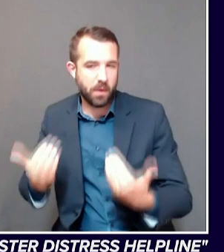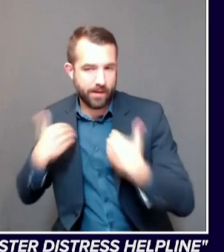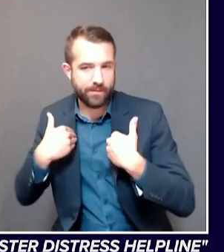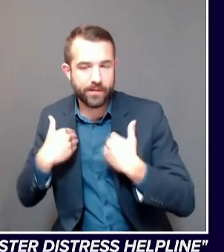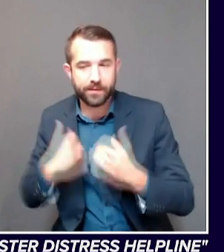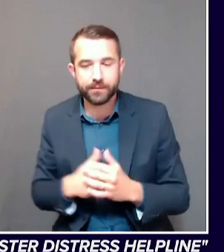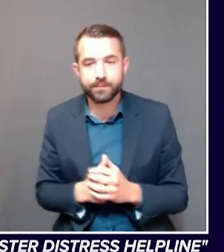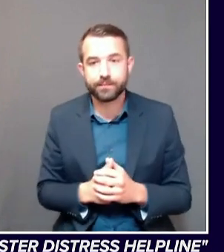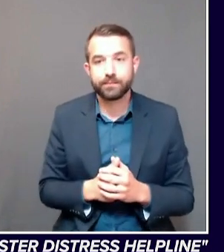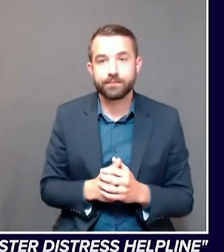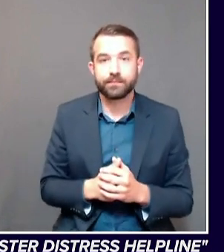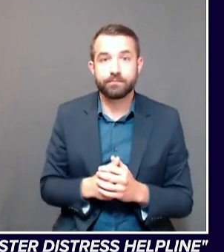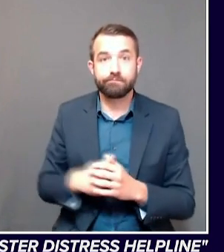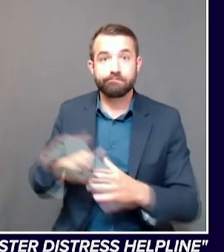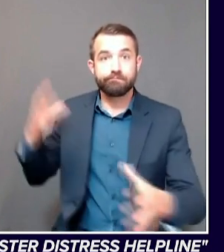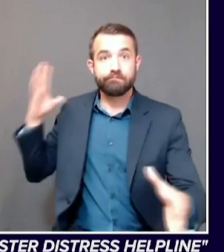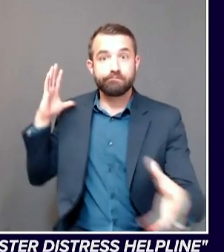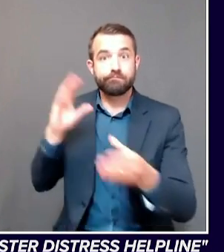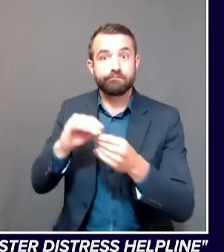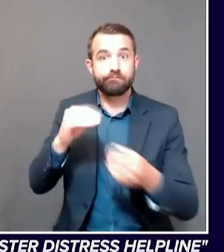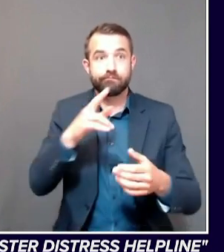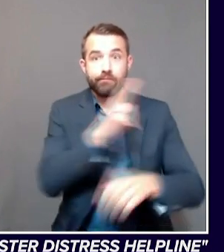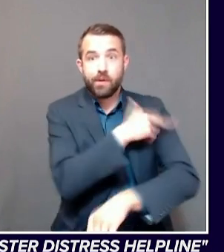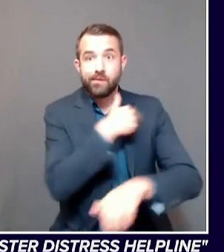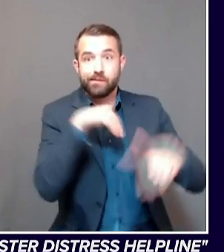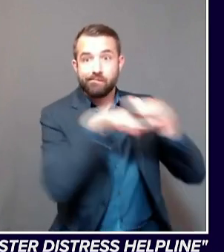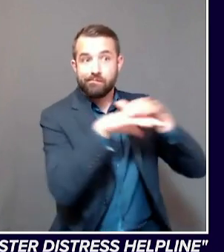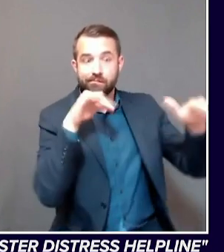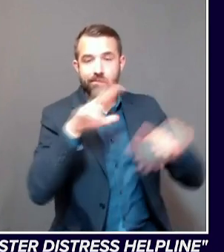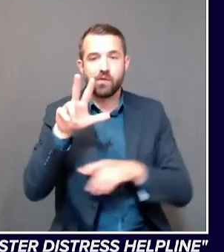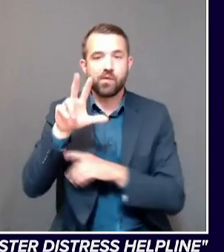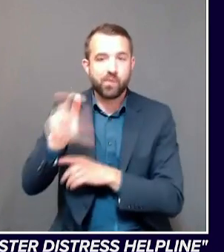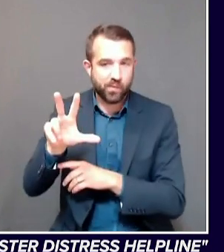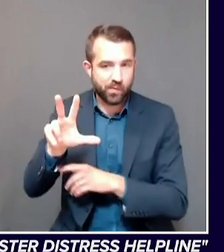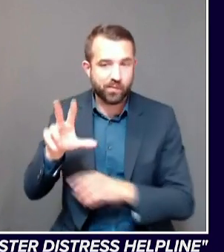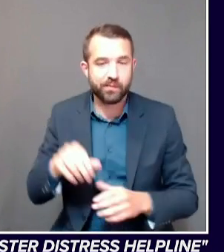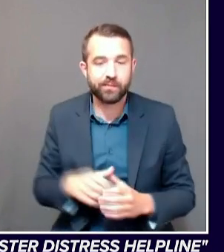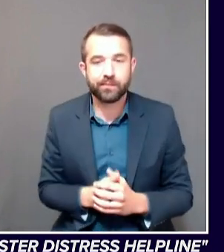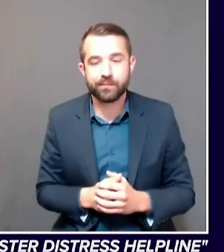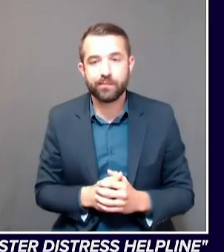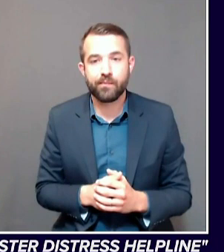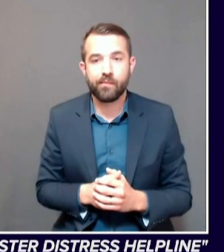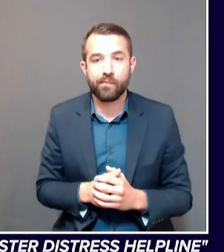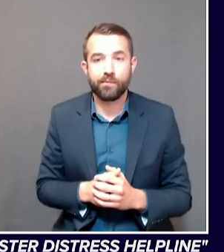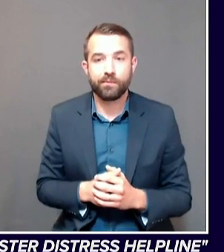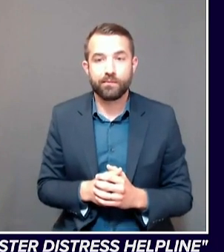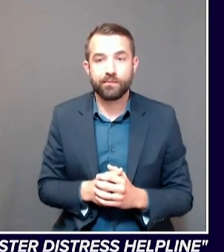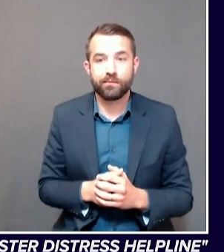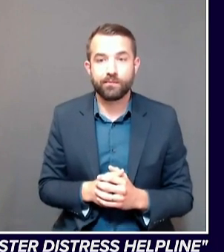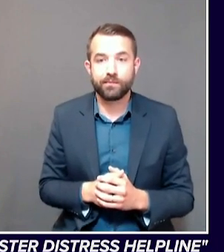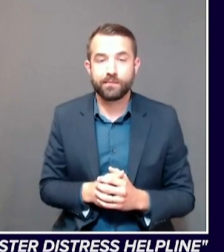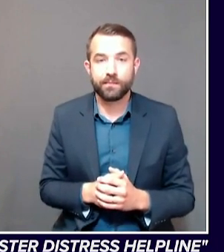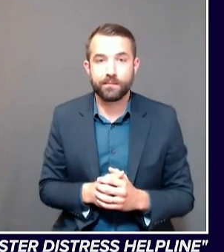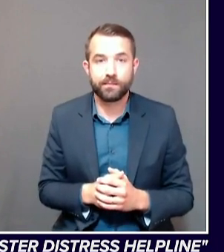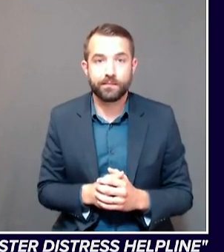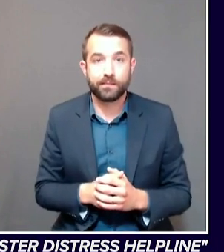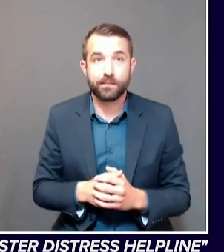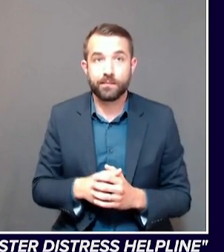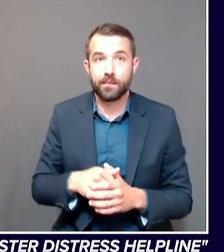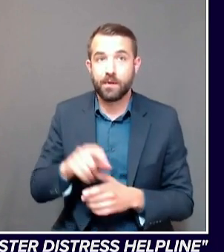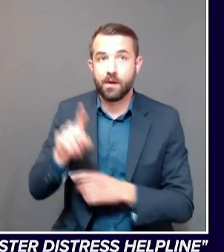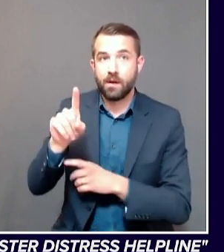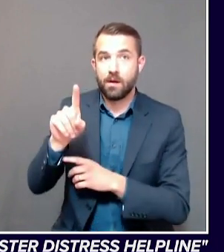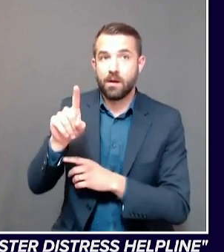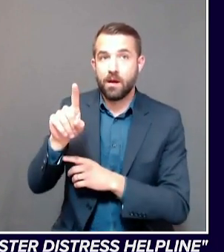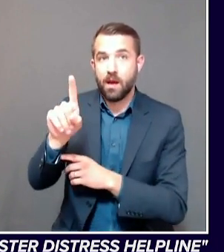303 individuals have been hospitalized at some point during their illness with COVID-19.